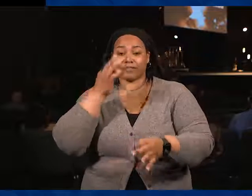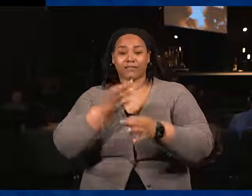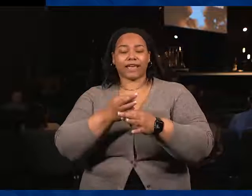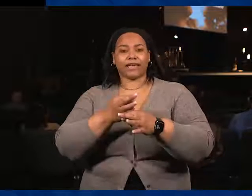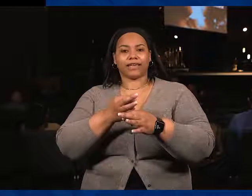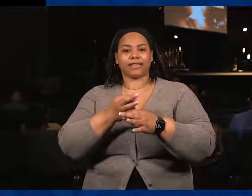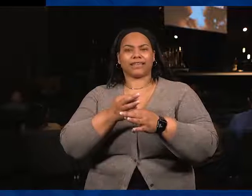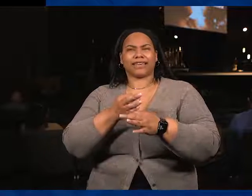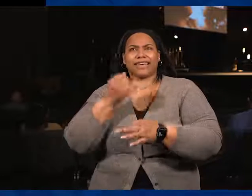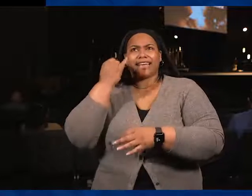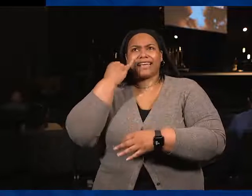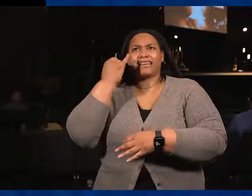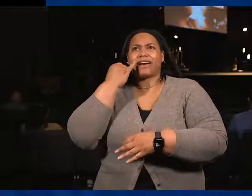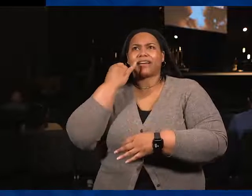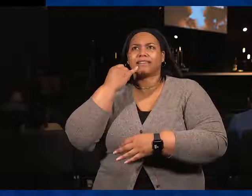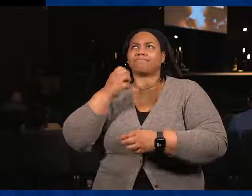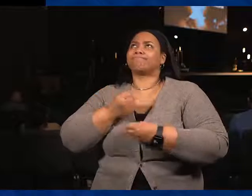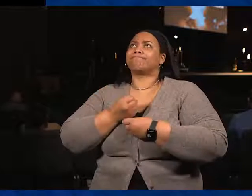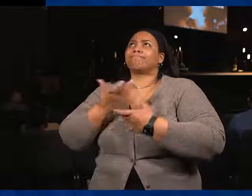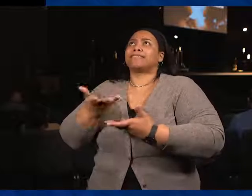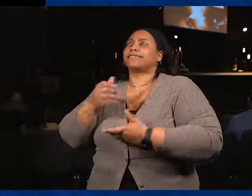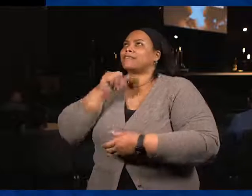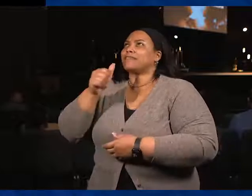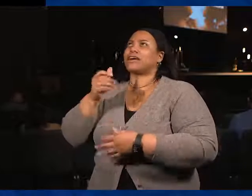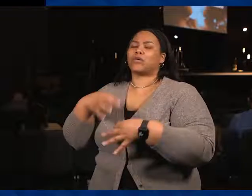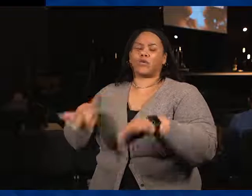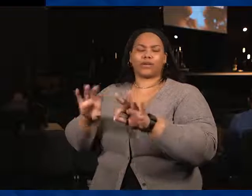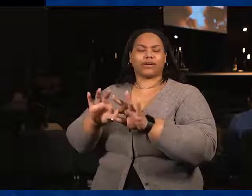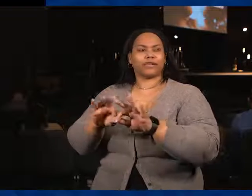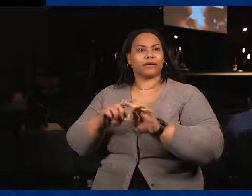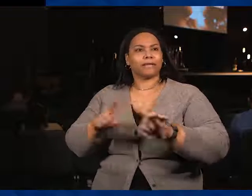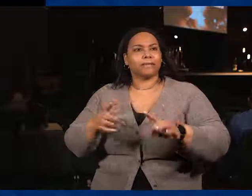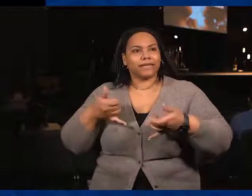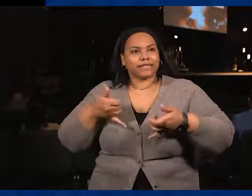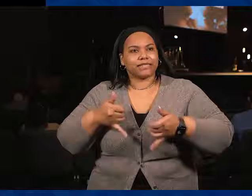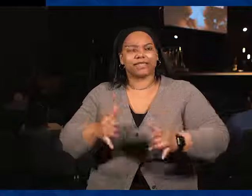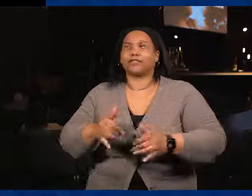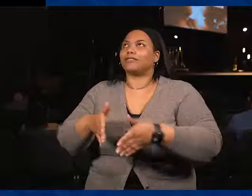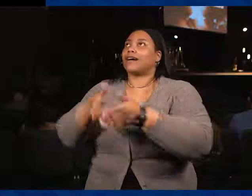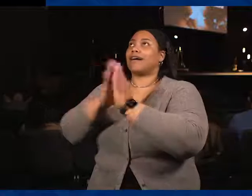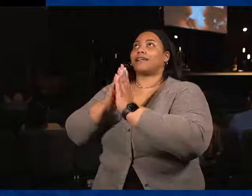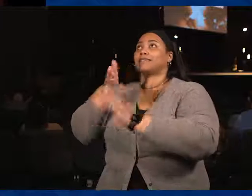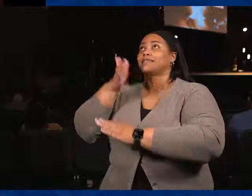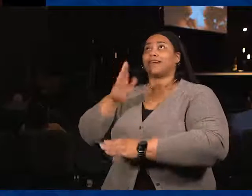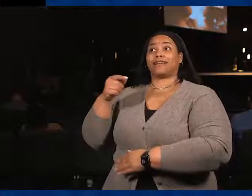when I can confess I'm unworthy yet still ask for what I need.